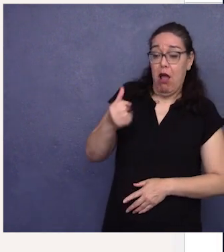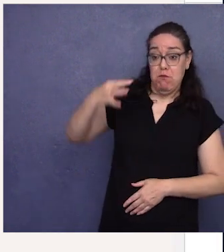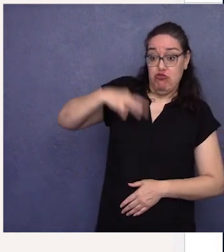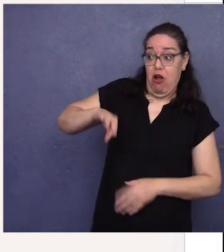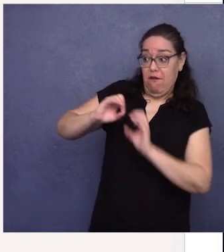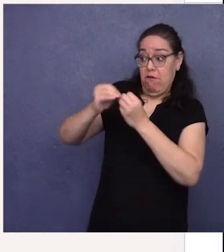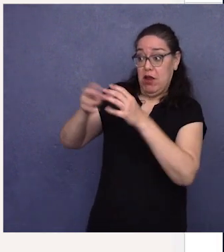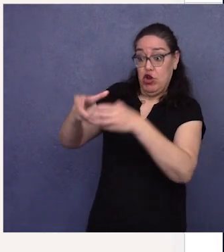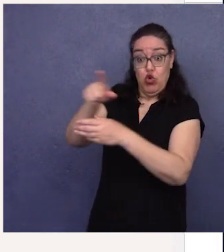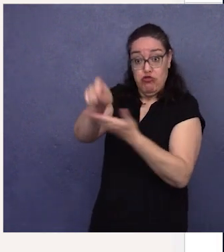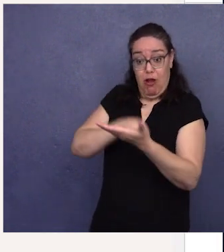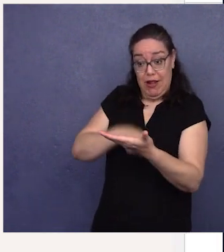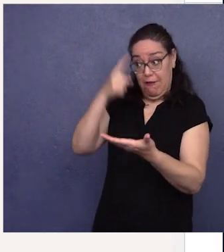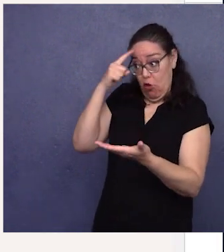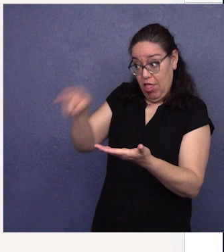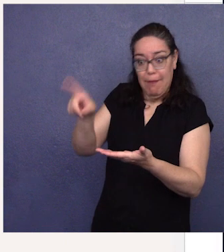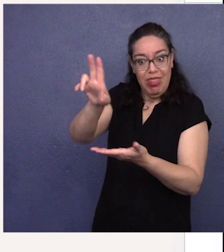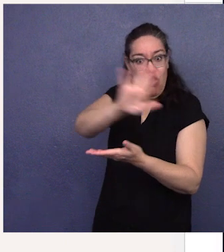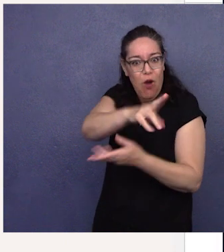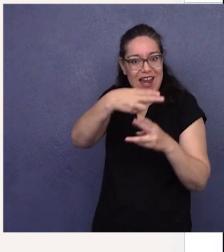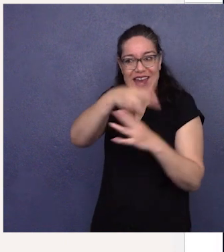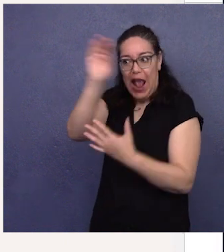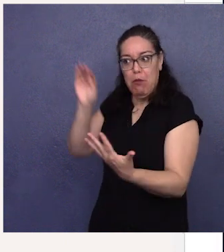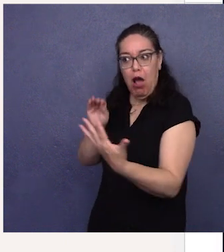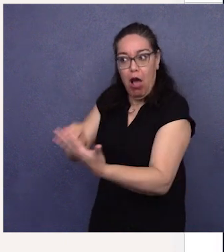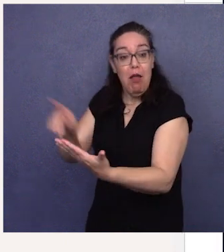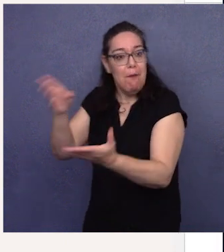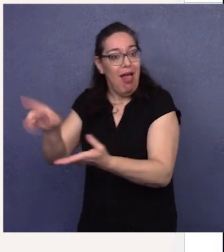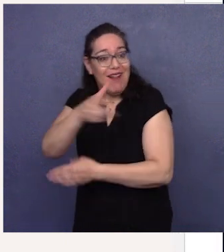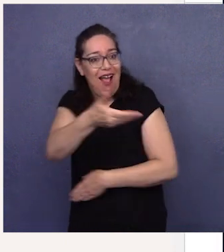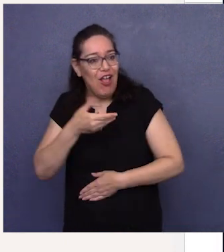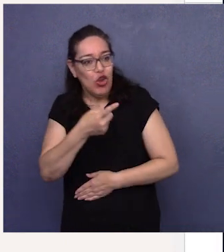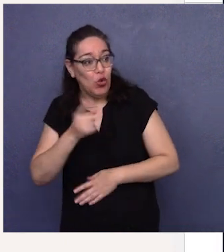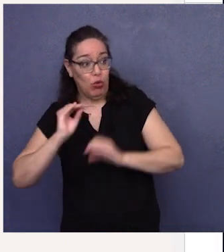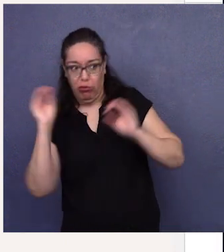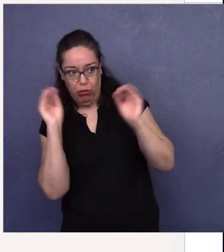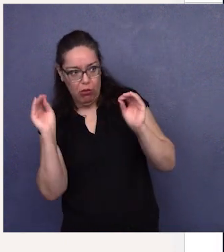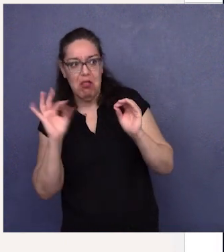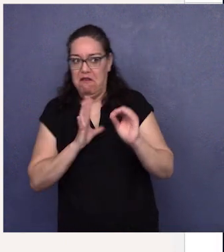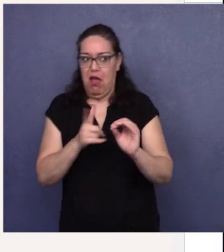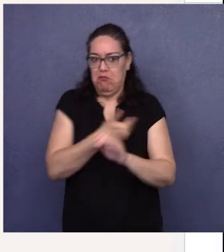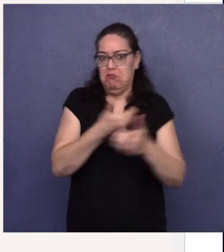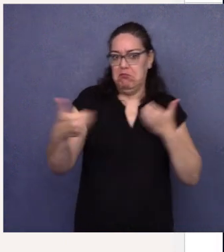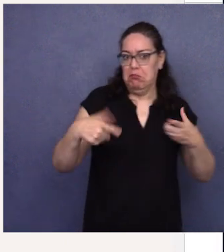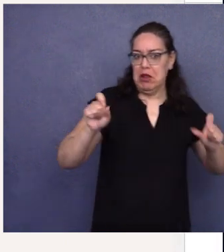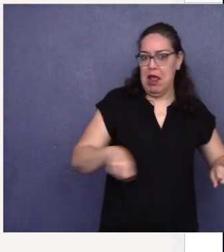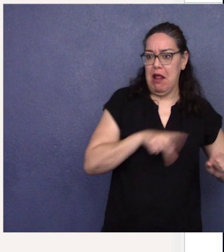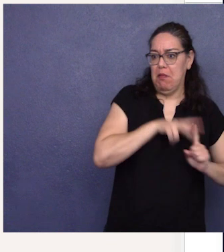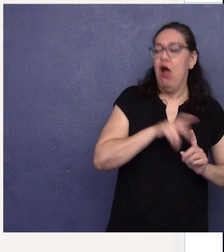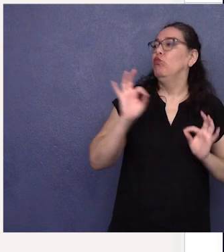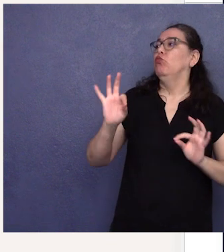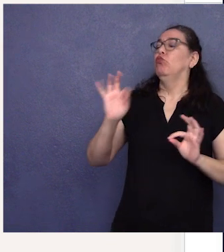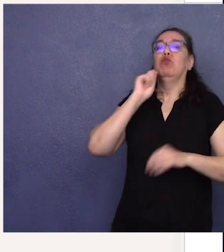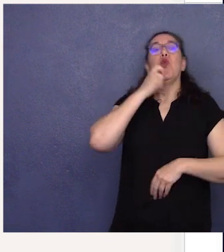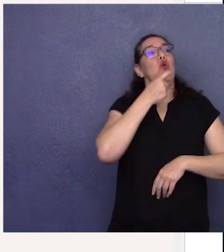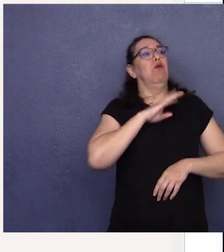for, you are not a named artist that they will hire. Okay. Yeah. Cool. Thank you. Yep. Yep. So I wouldn't